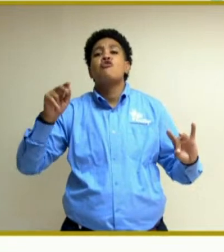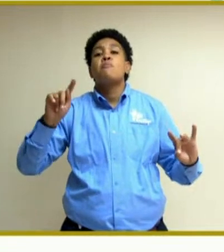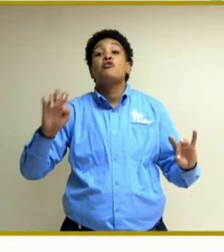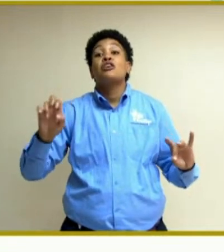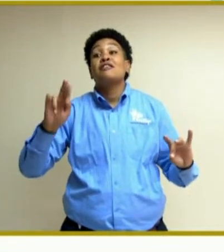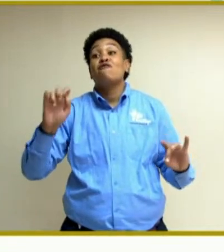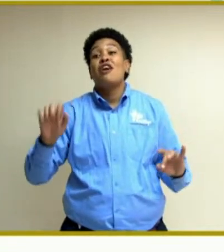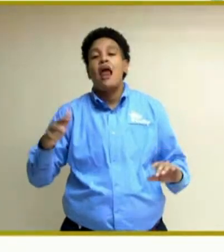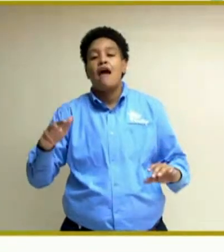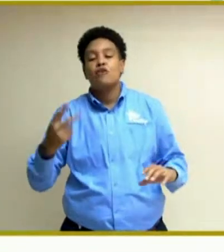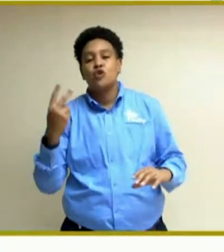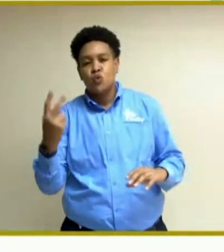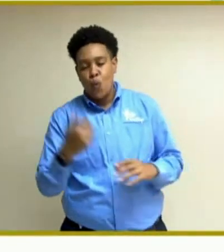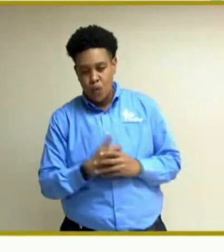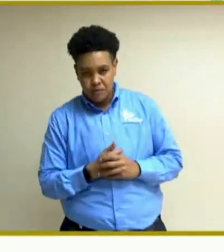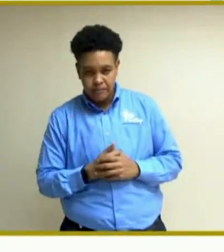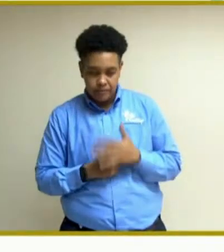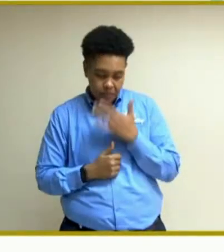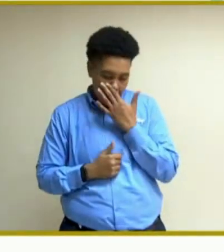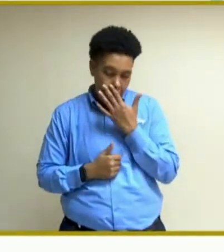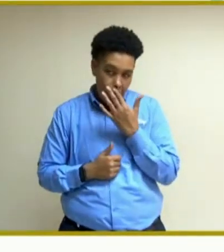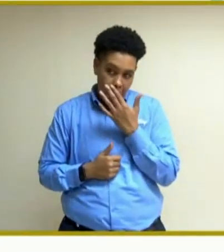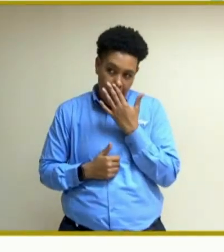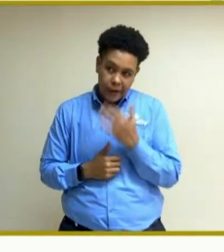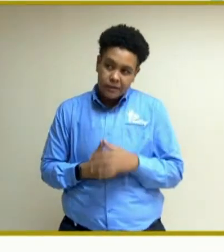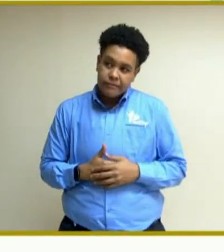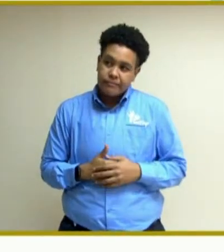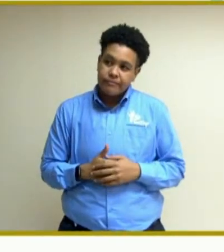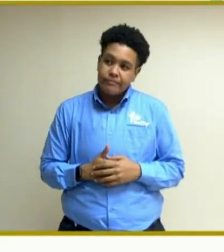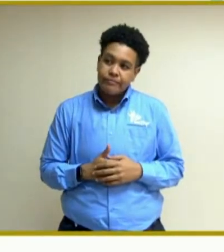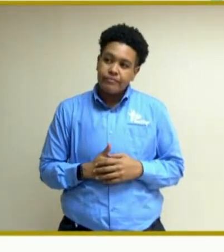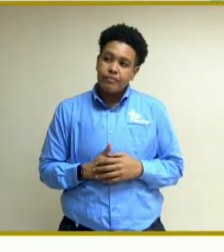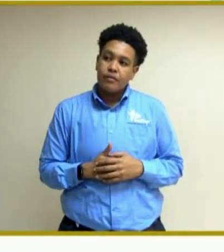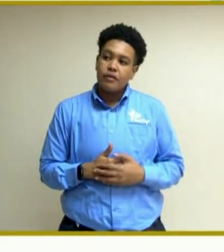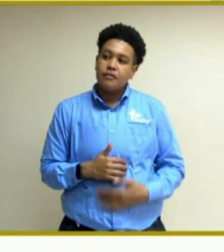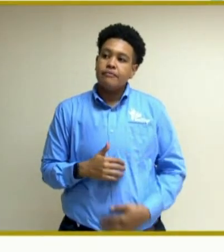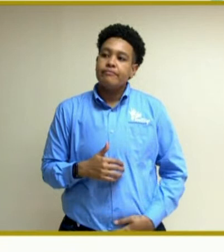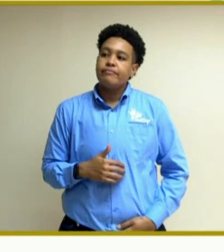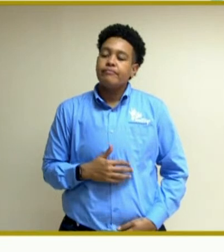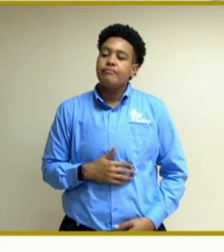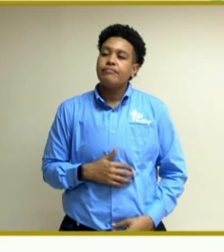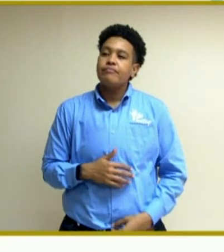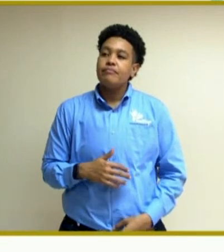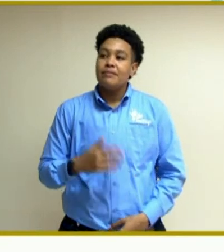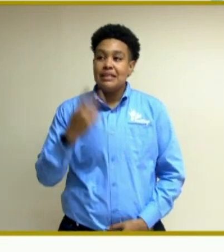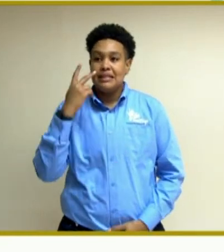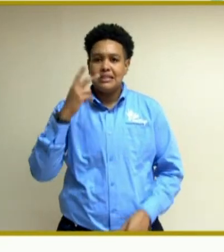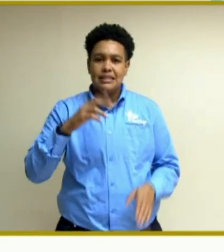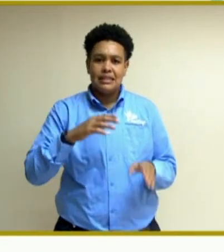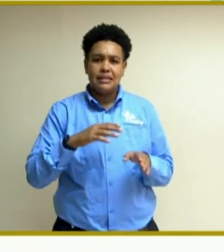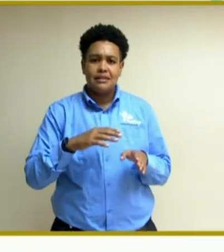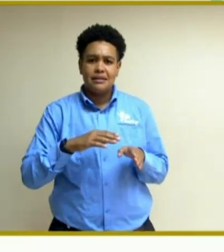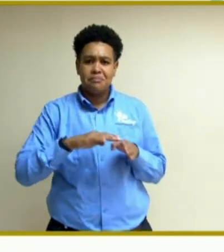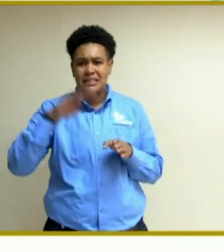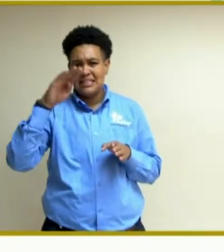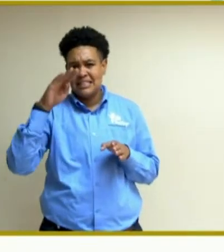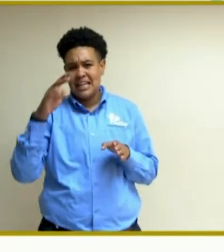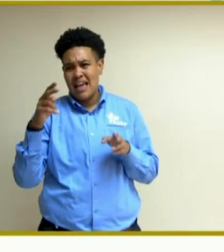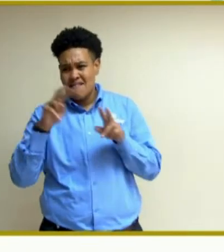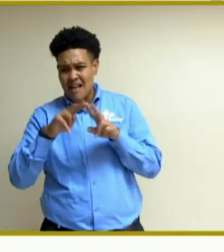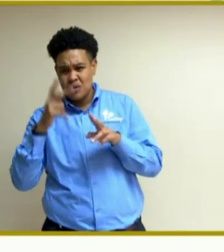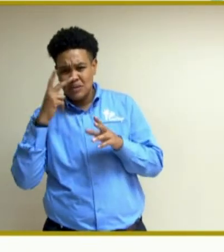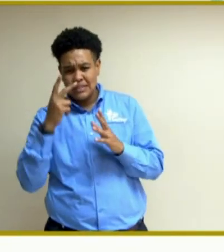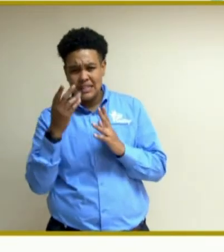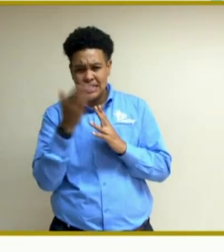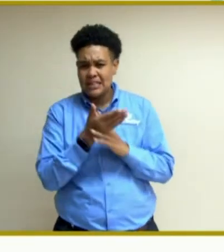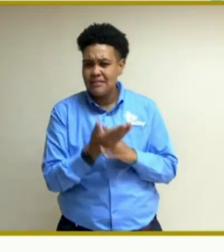2. So we see the peaks and valleys, and we see the